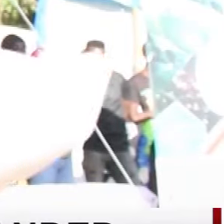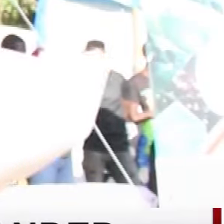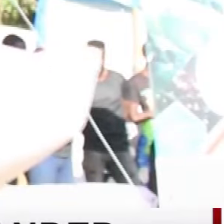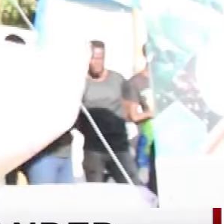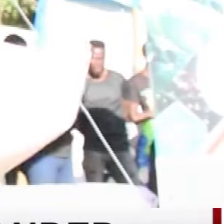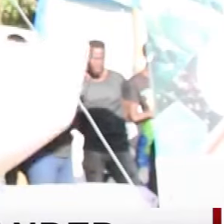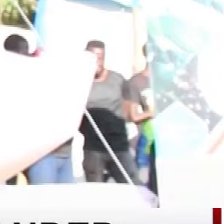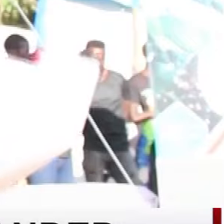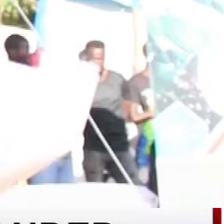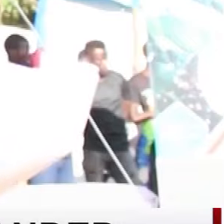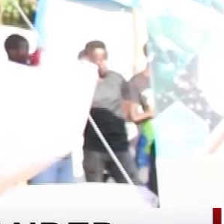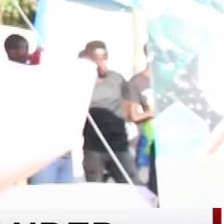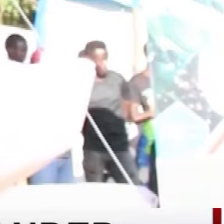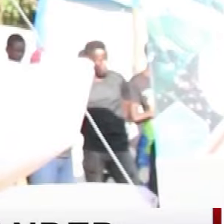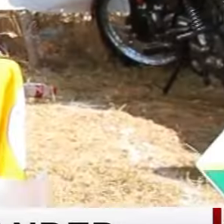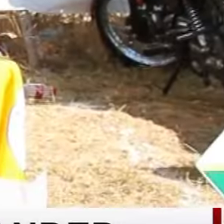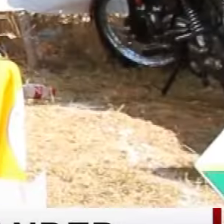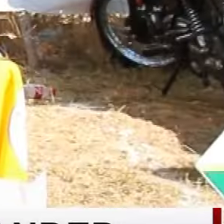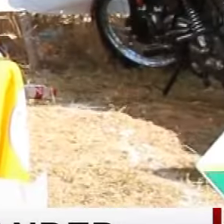credit window for the